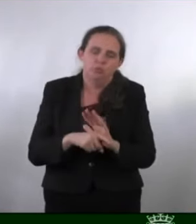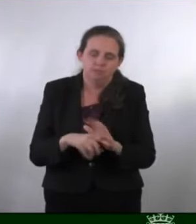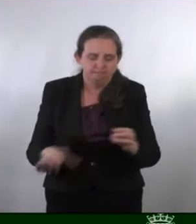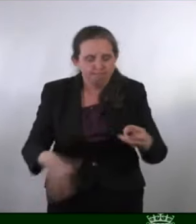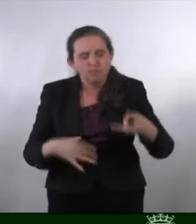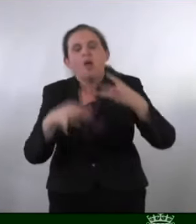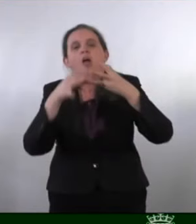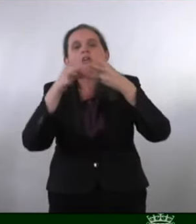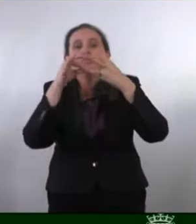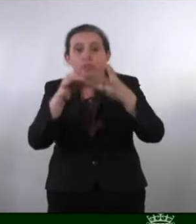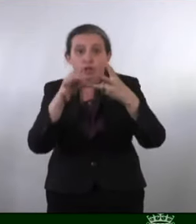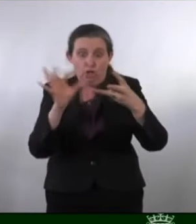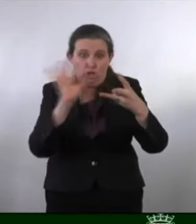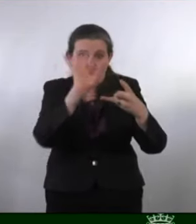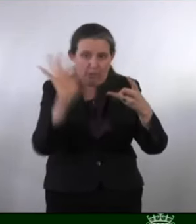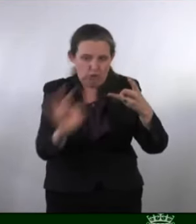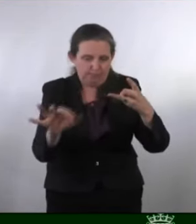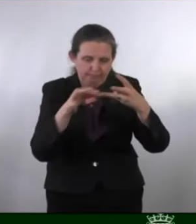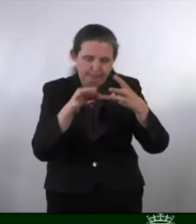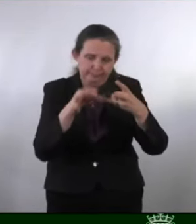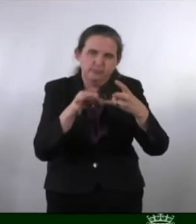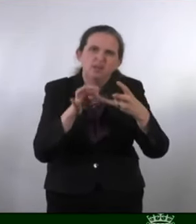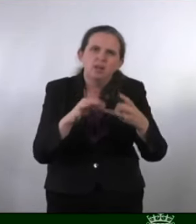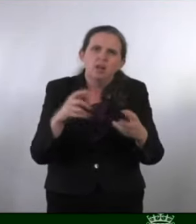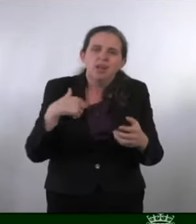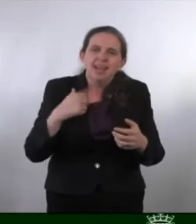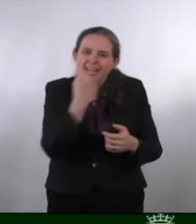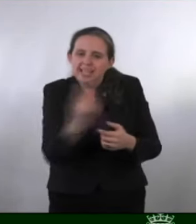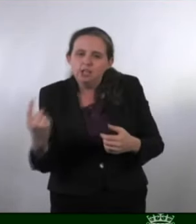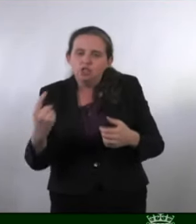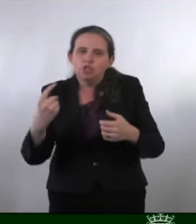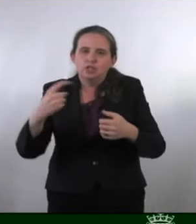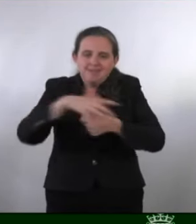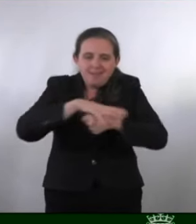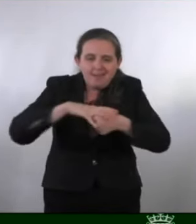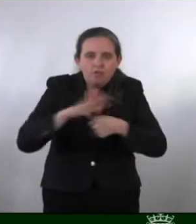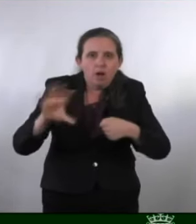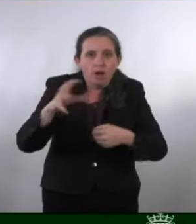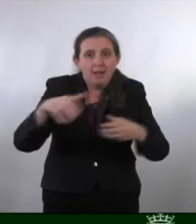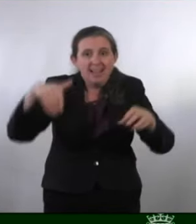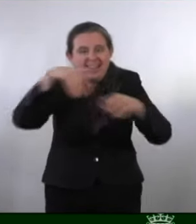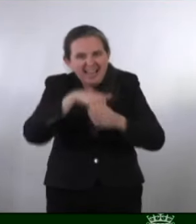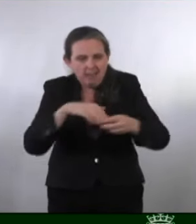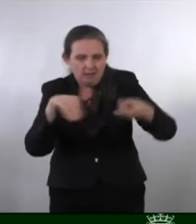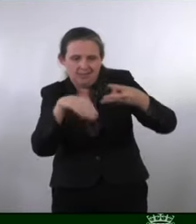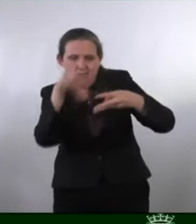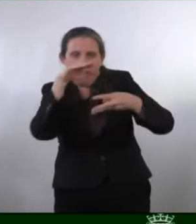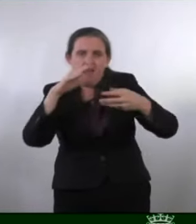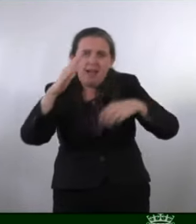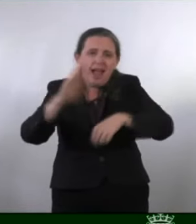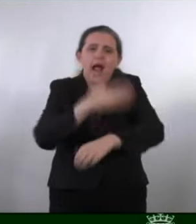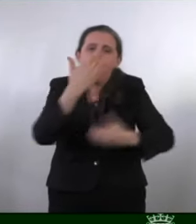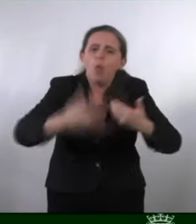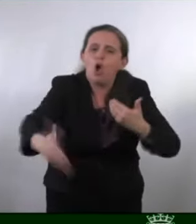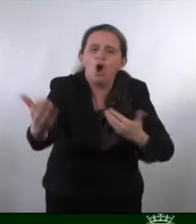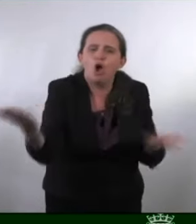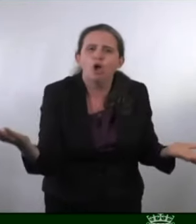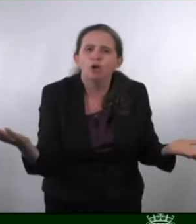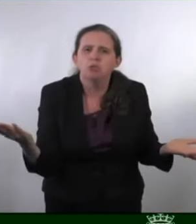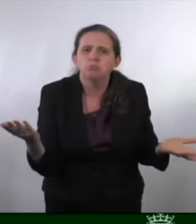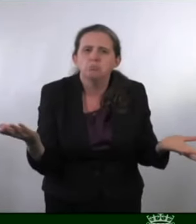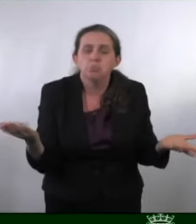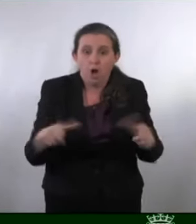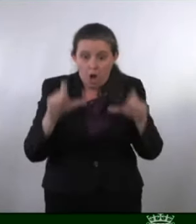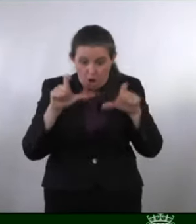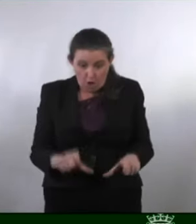Third, how long does the Prime Minister anticipate each local area will remain in each tier? For those that are going to come out of lockdown and almost certainly go